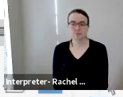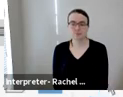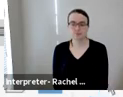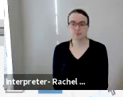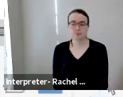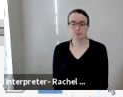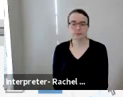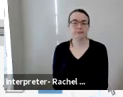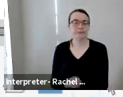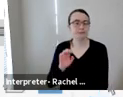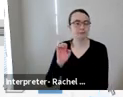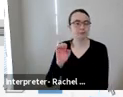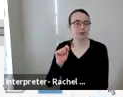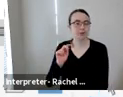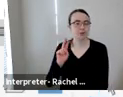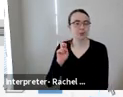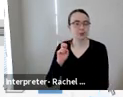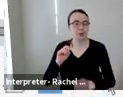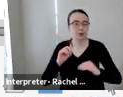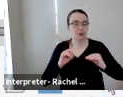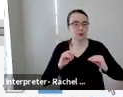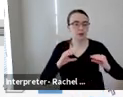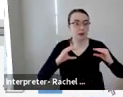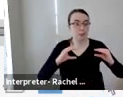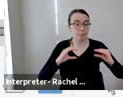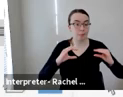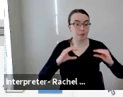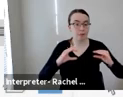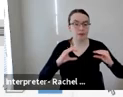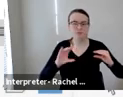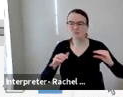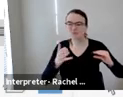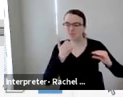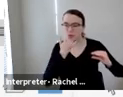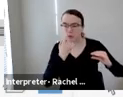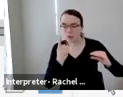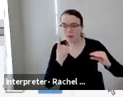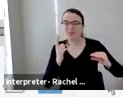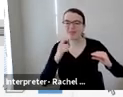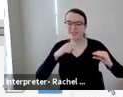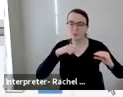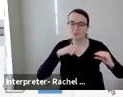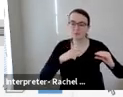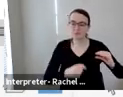I'll extrude those up. Oops, not that. I want